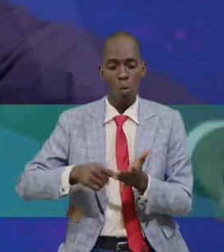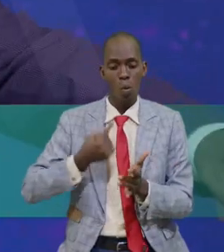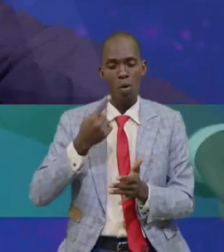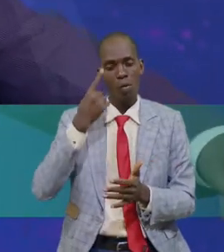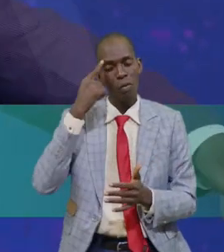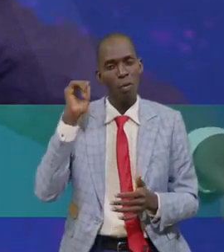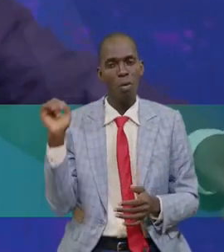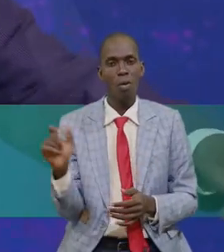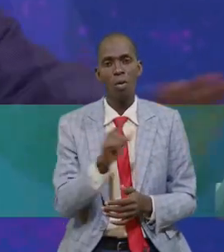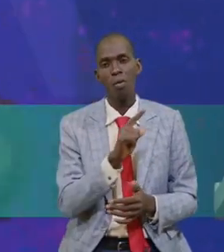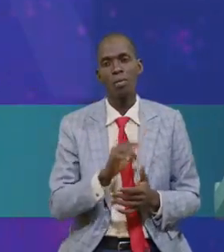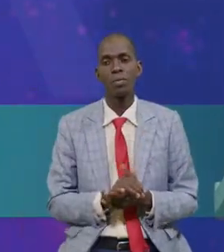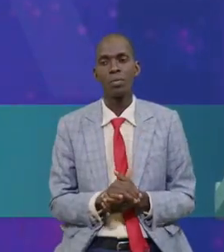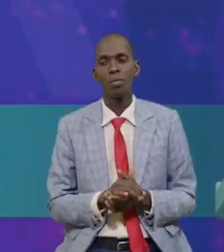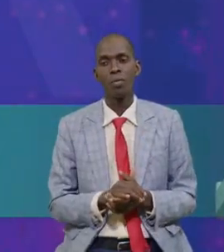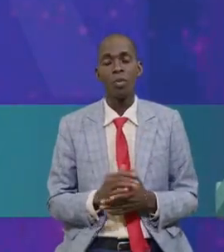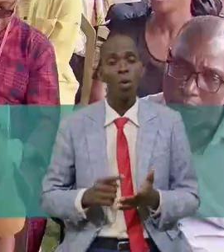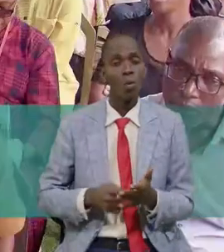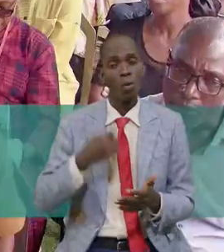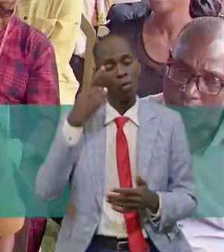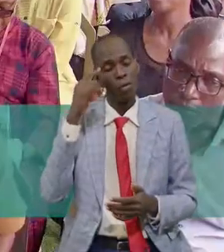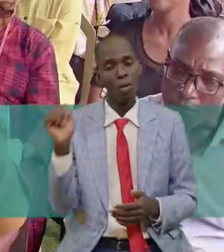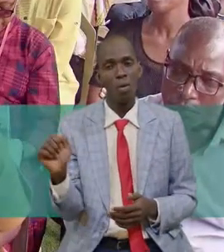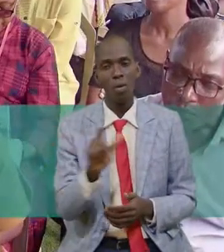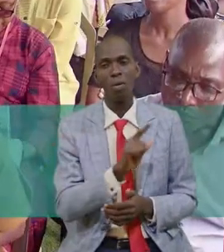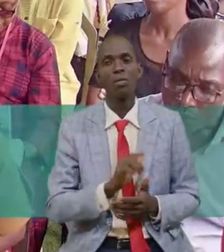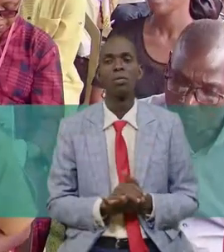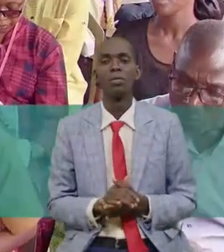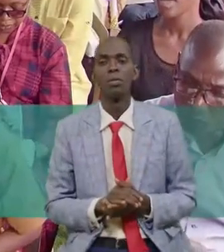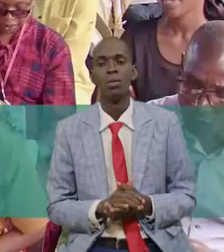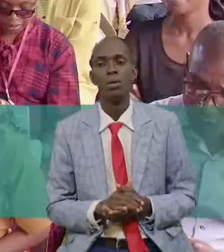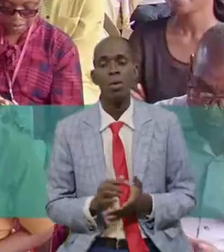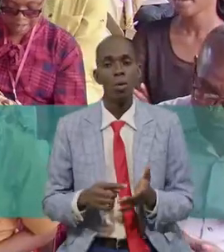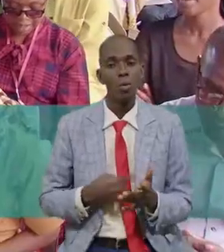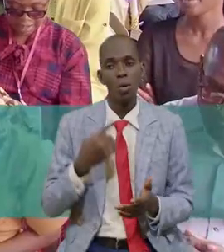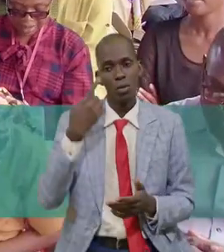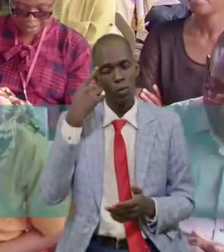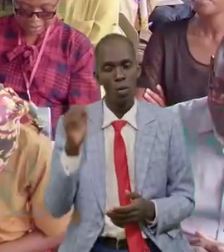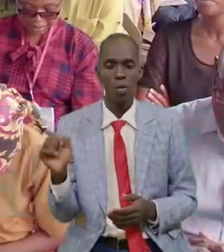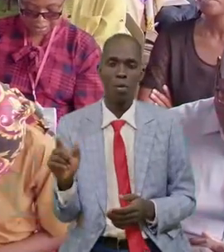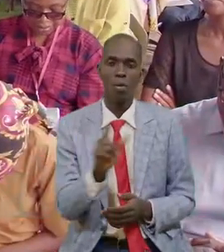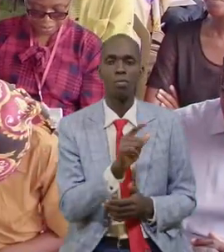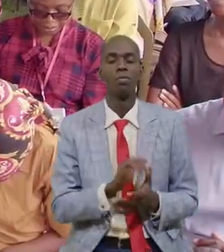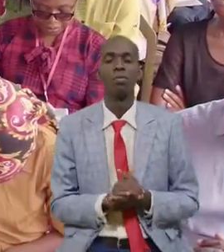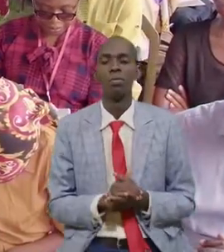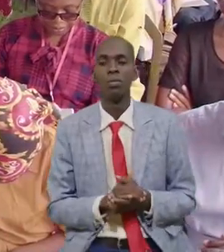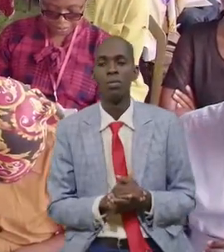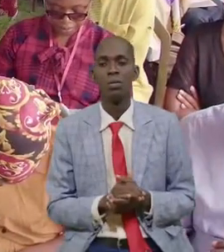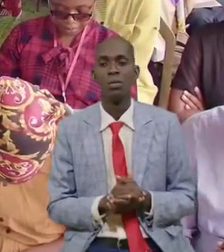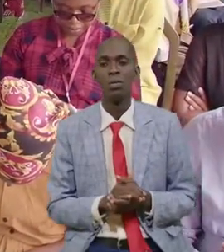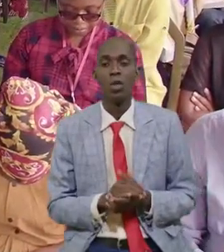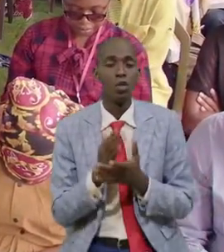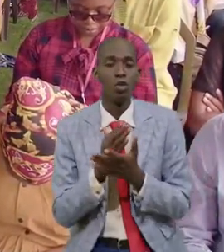all. Once for all. Amen. Once for all. Amen. Some religious